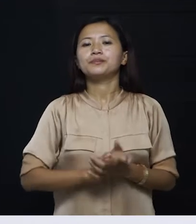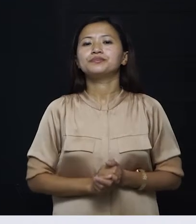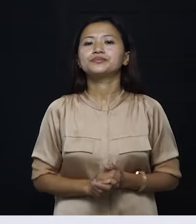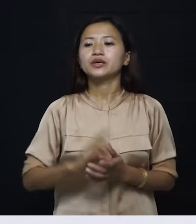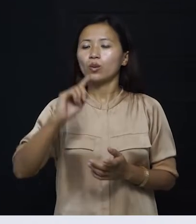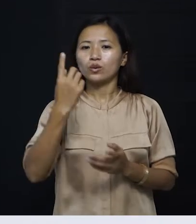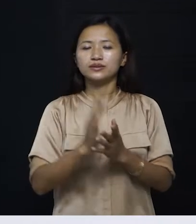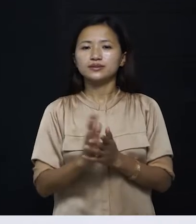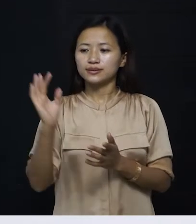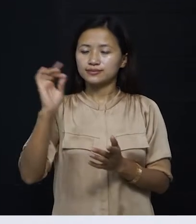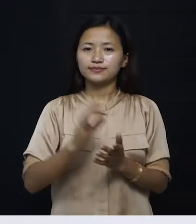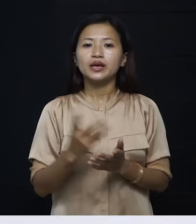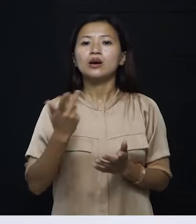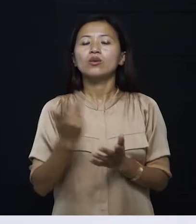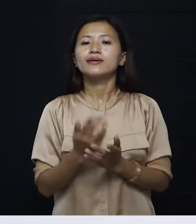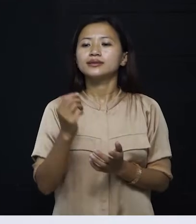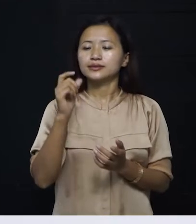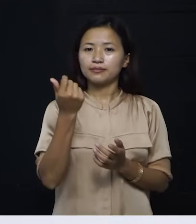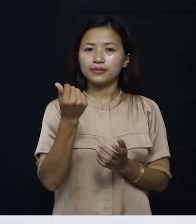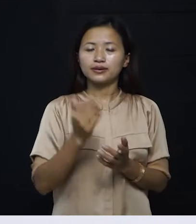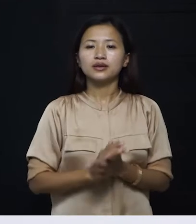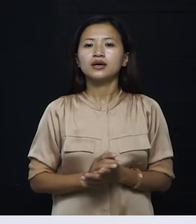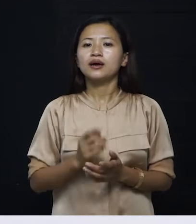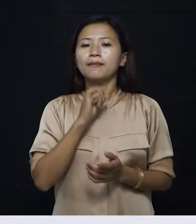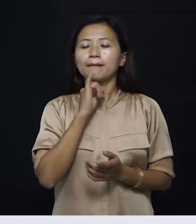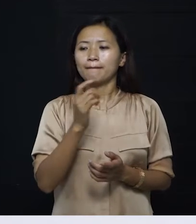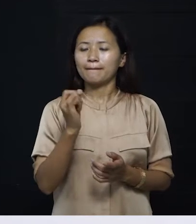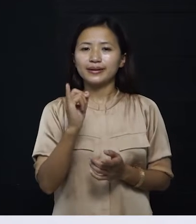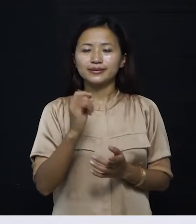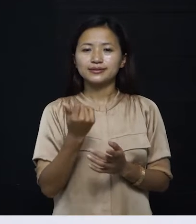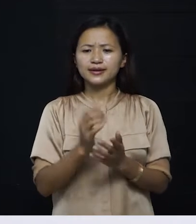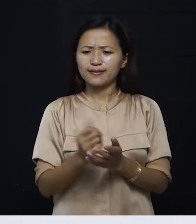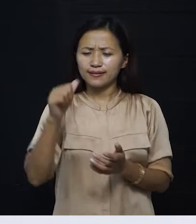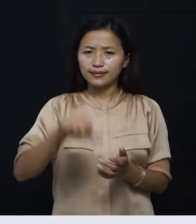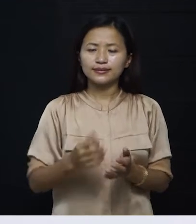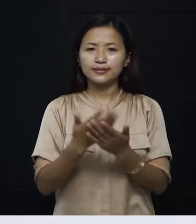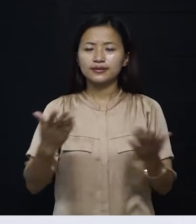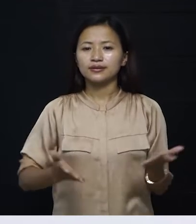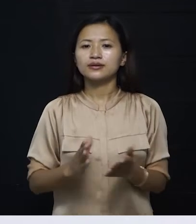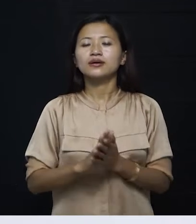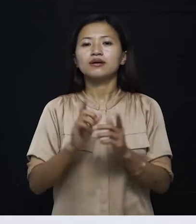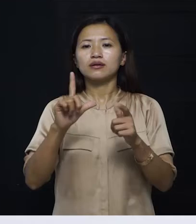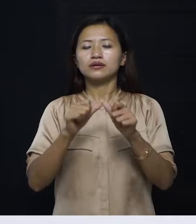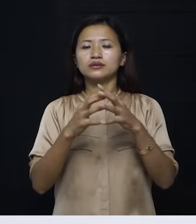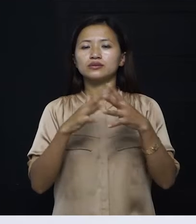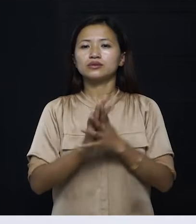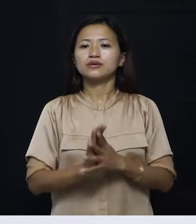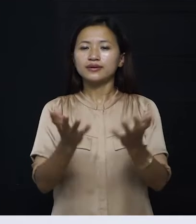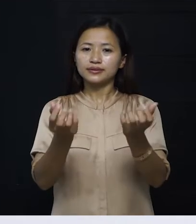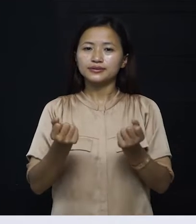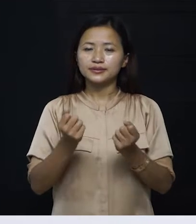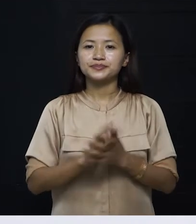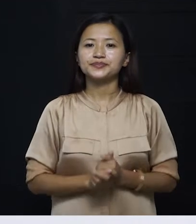So once again, what is money? Money is anything that the law accept, got it? That the